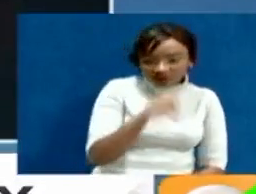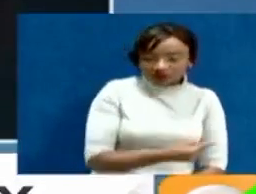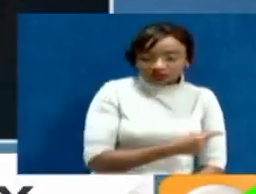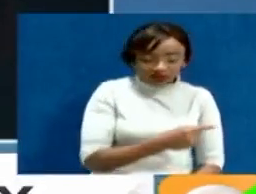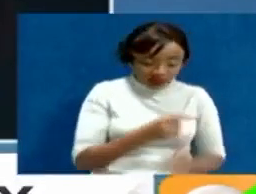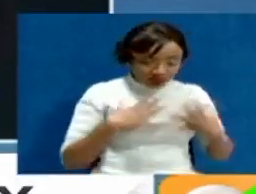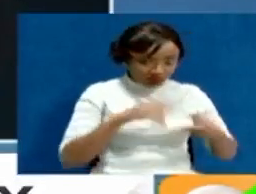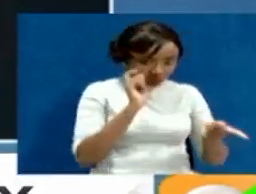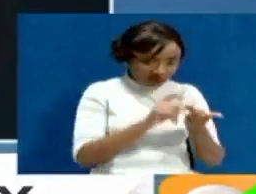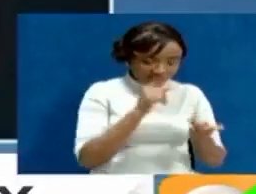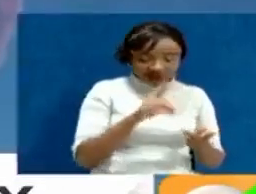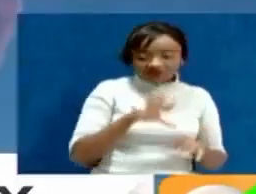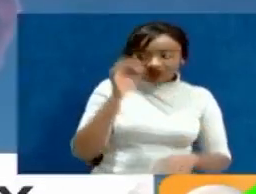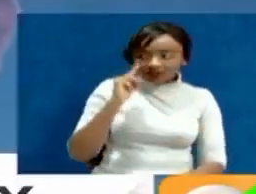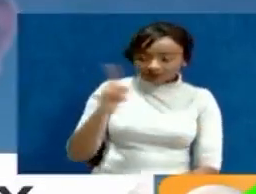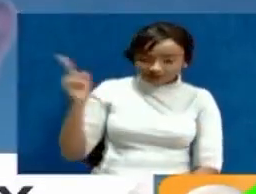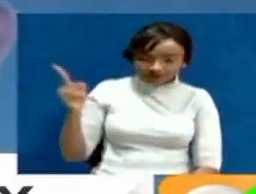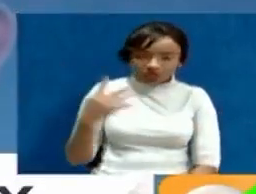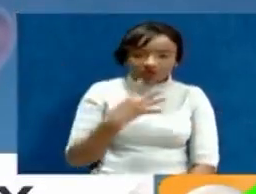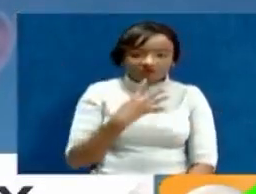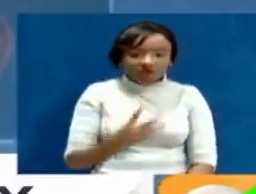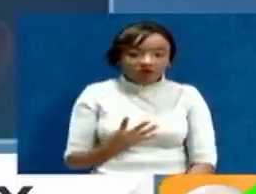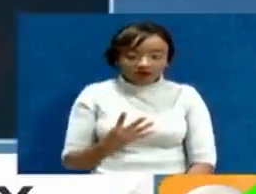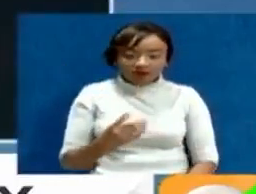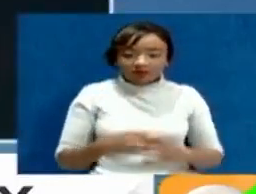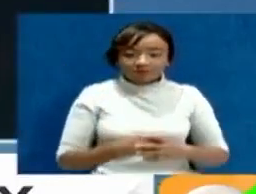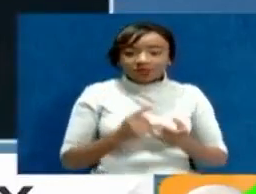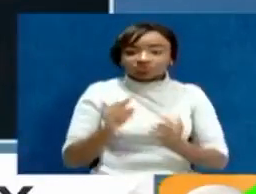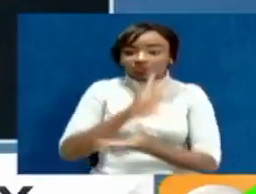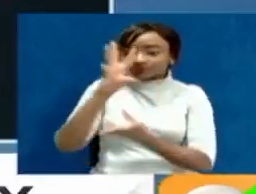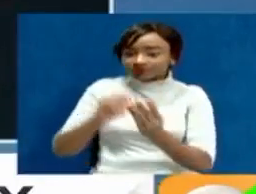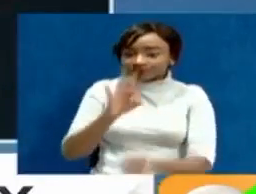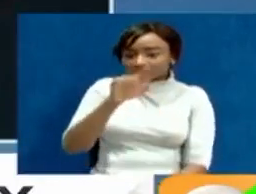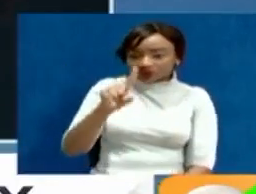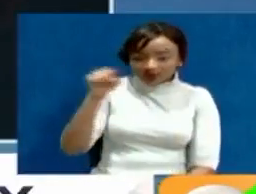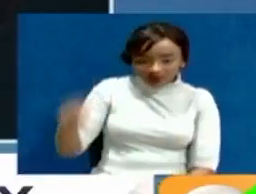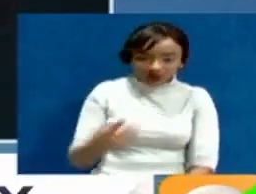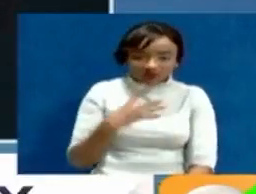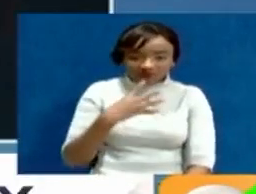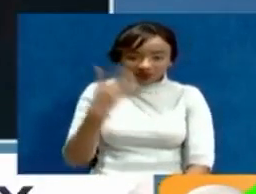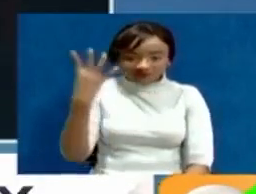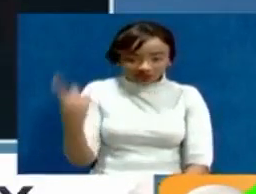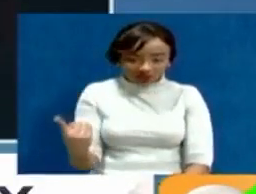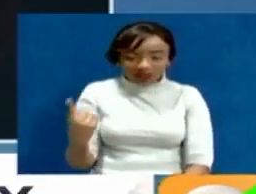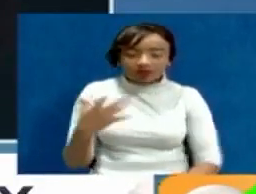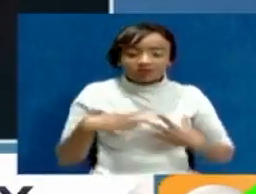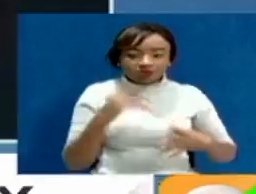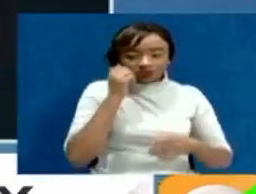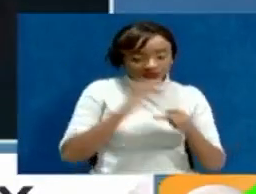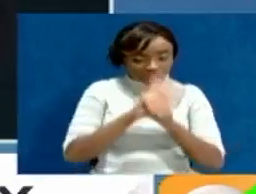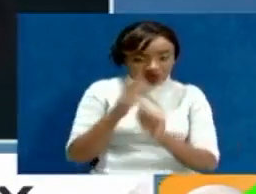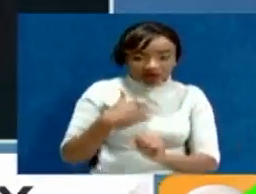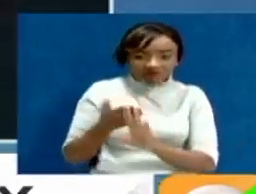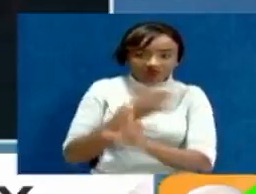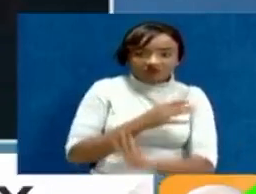5,158 samples in the last 24 hours. This now brings to 31,441 the number of positive cases